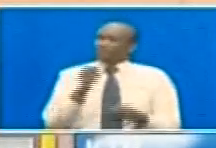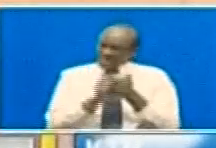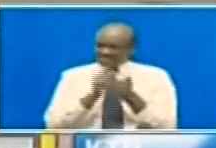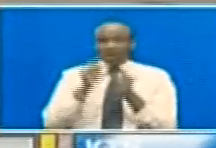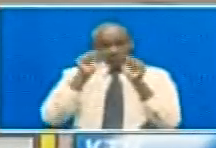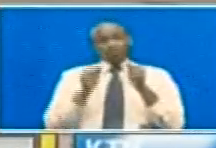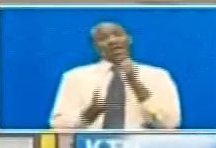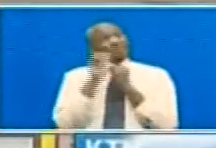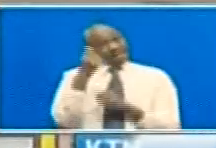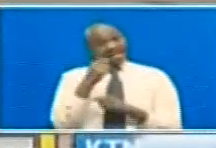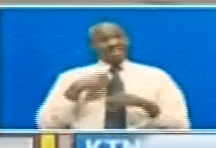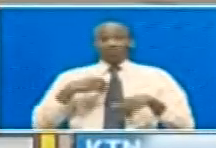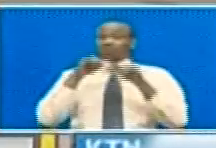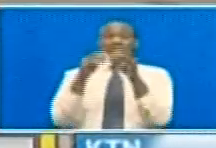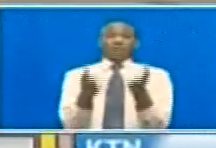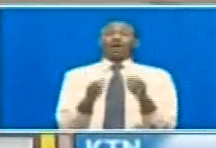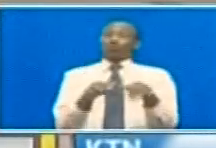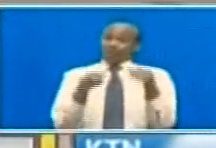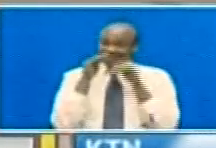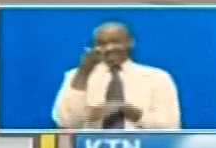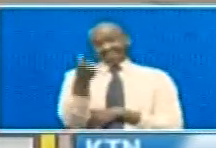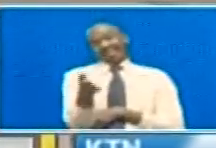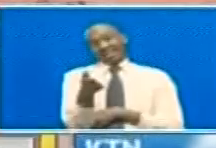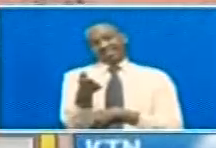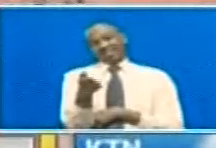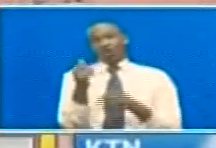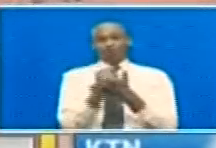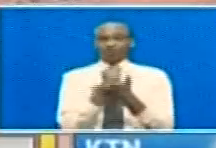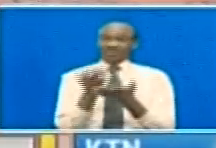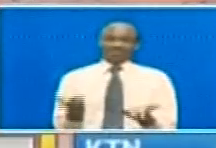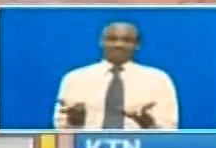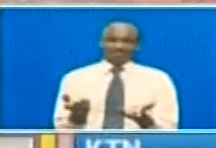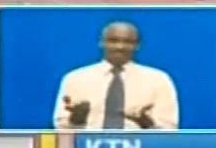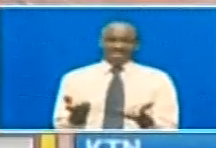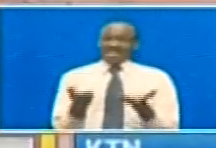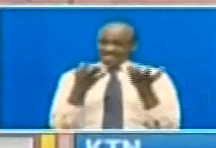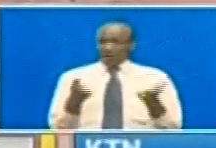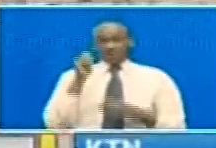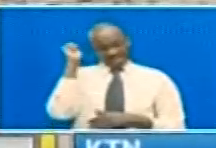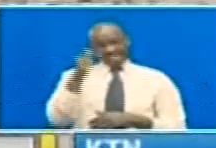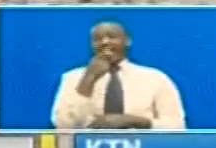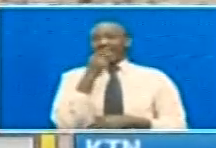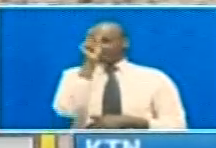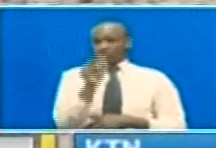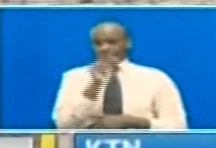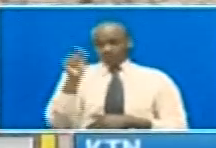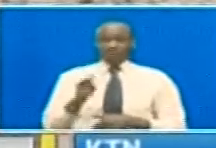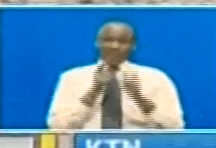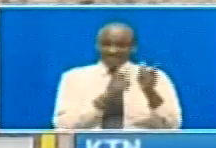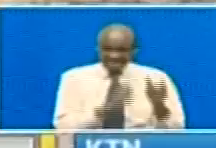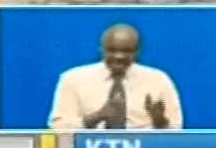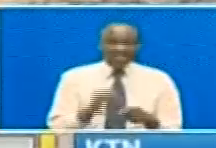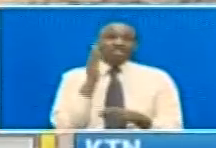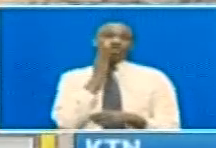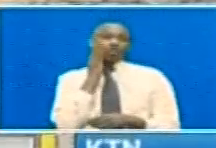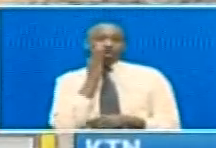country continue to stay put outside the NCPB offices. According to the Kenya Red Cross, Mandera, Isiolo,